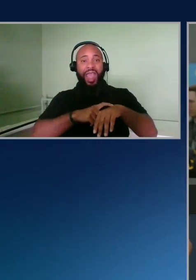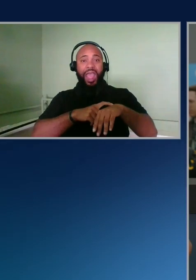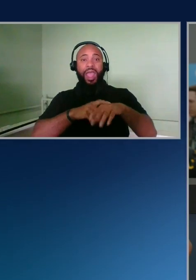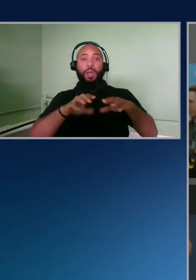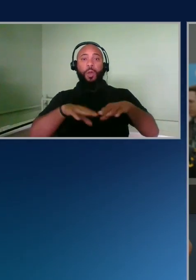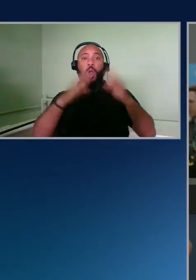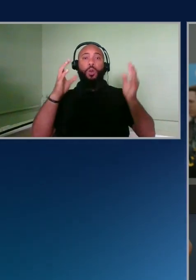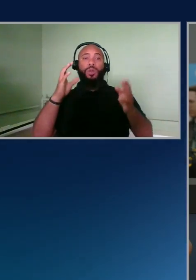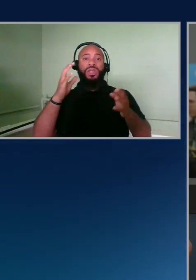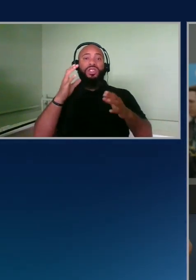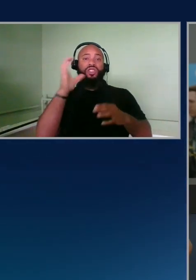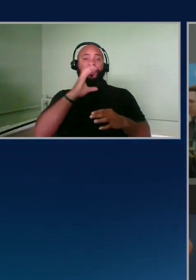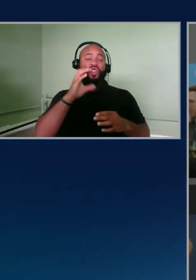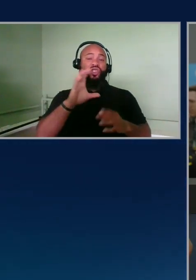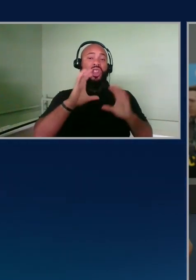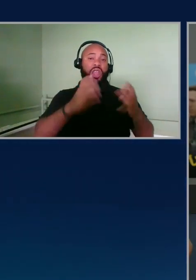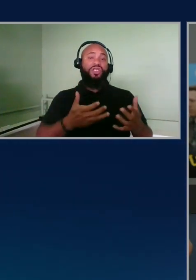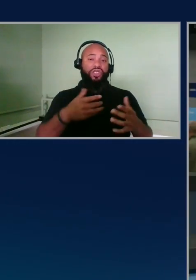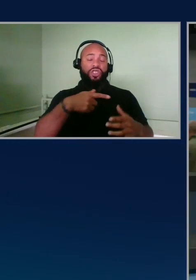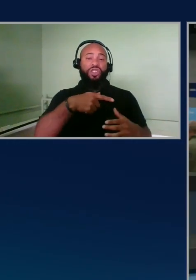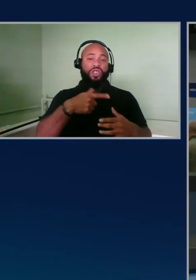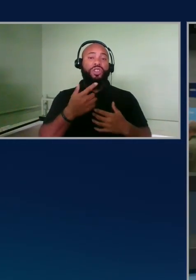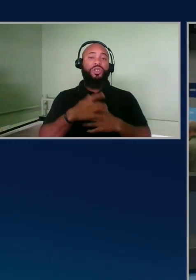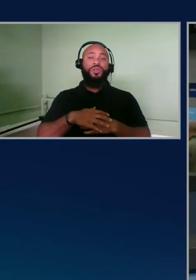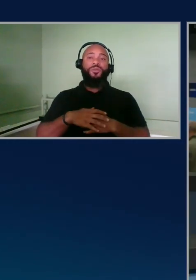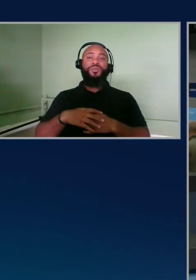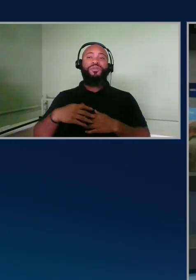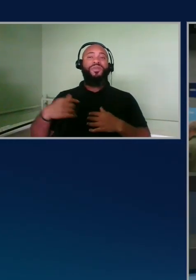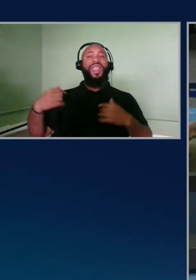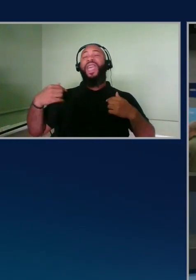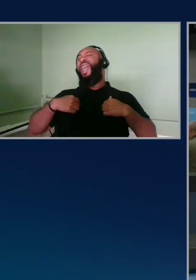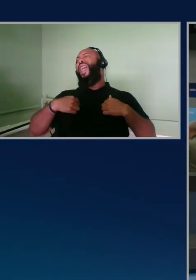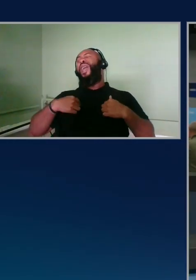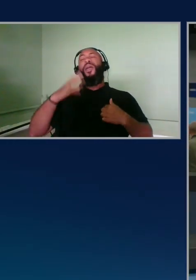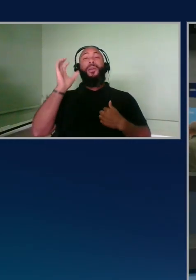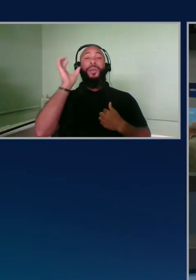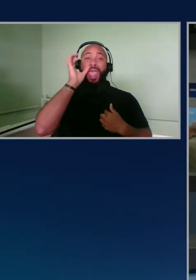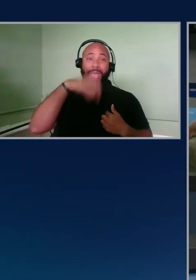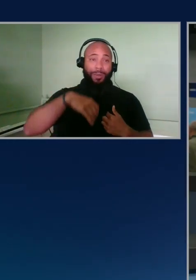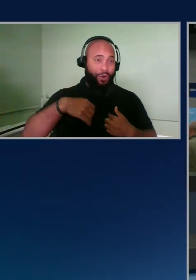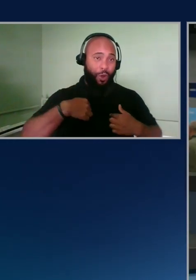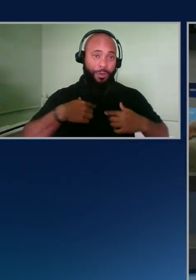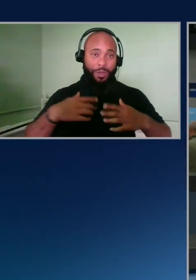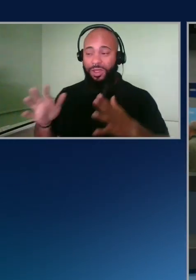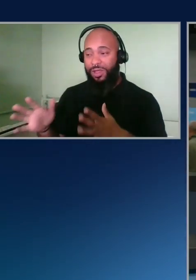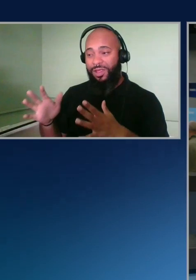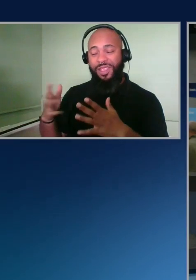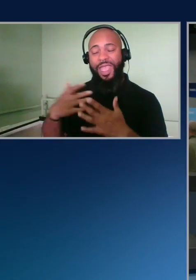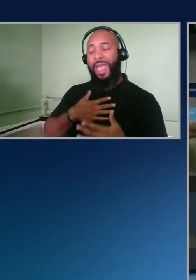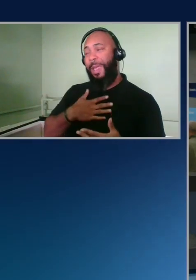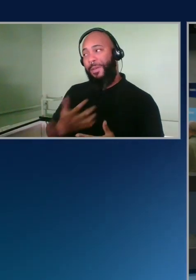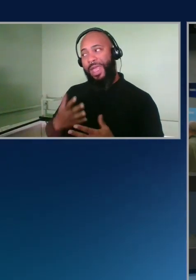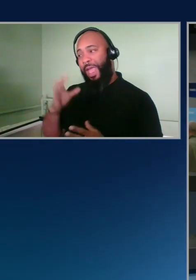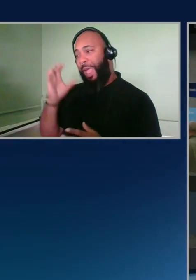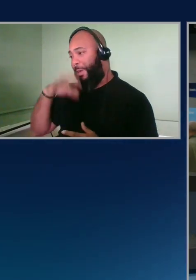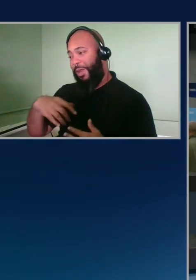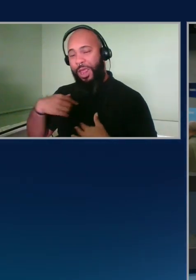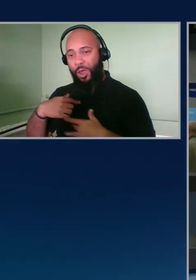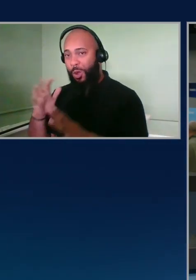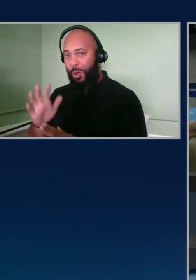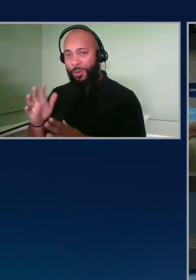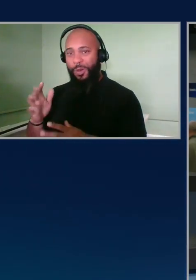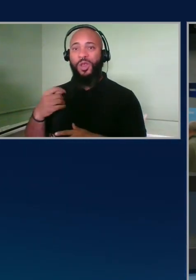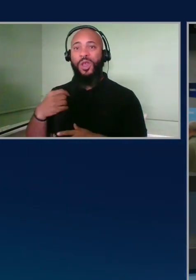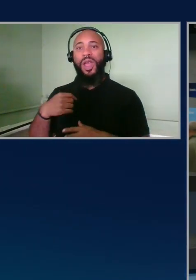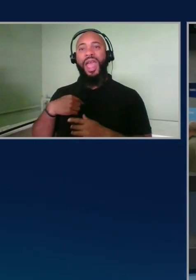lies. Yeah, I'm abnormal, admittedly. Everyone knows it. No, there's no secret here. And we've only been here a